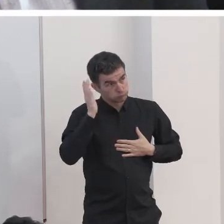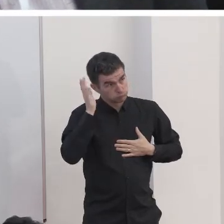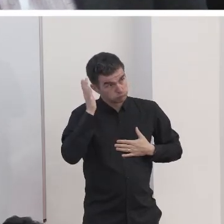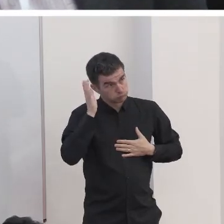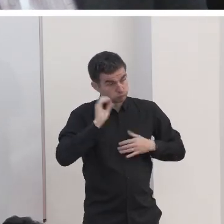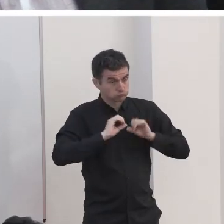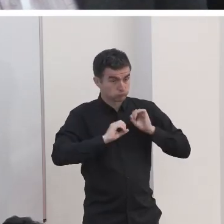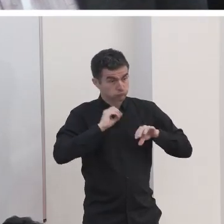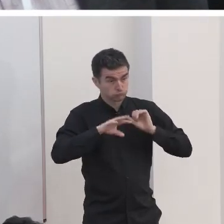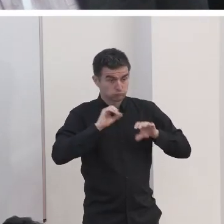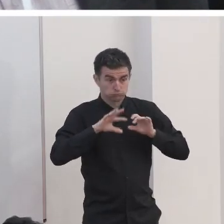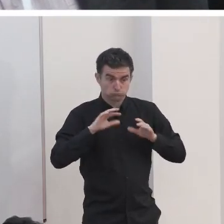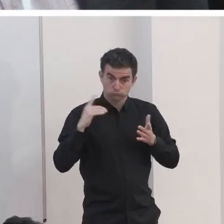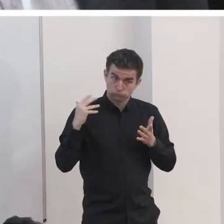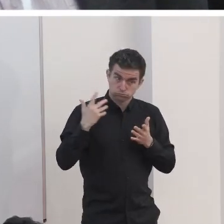we